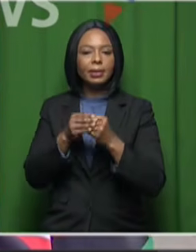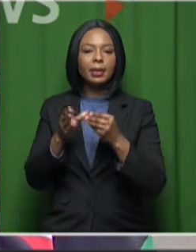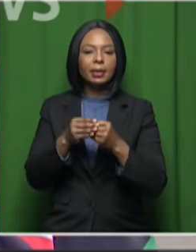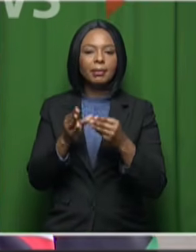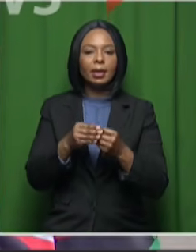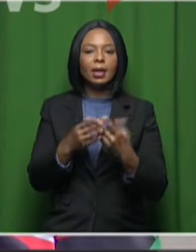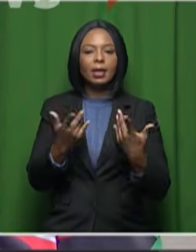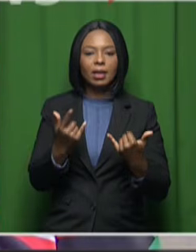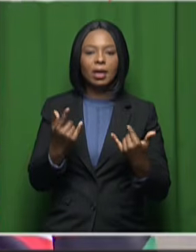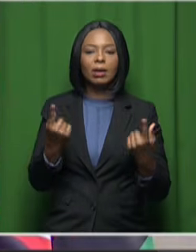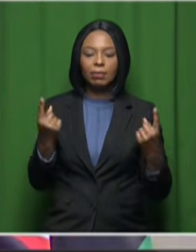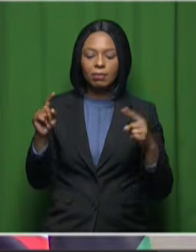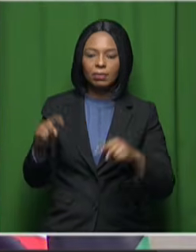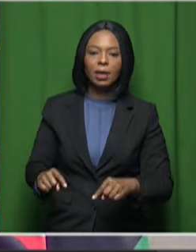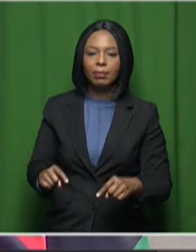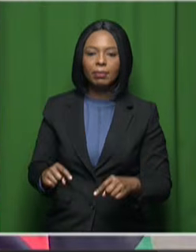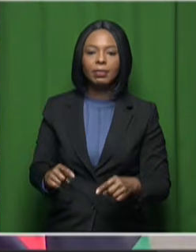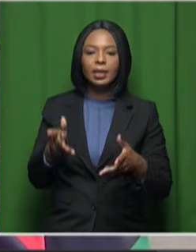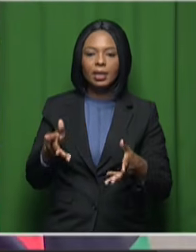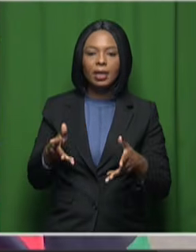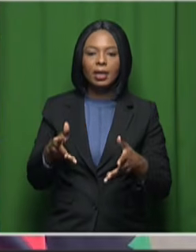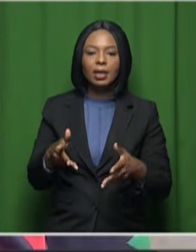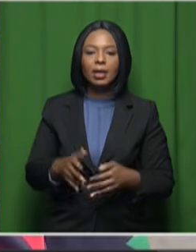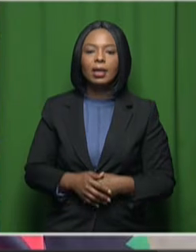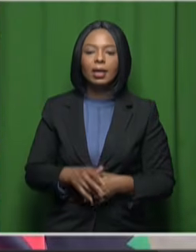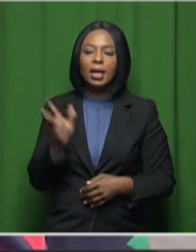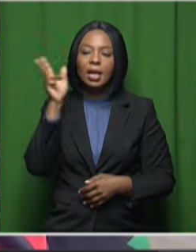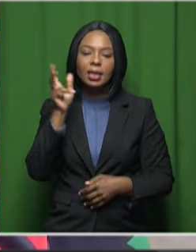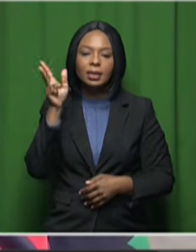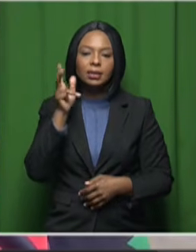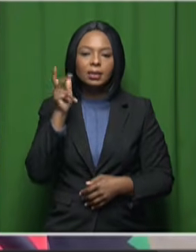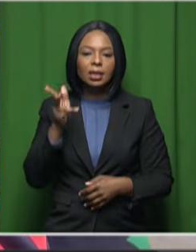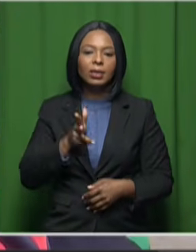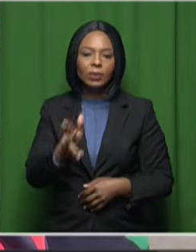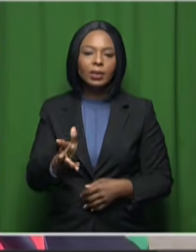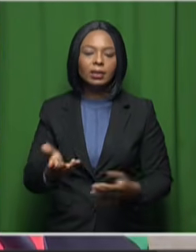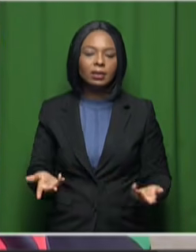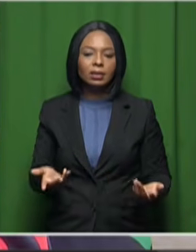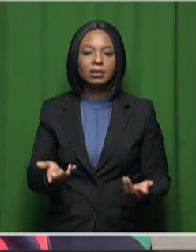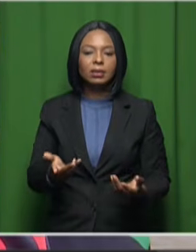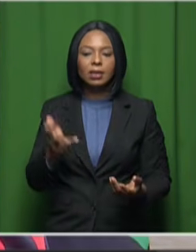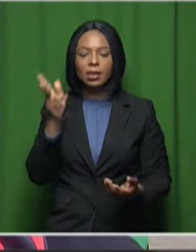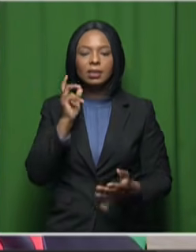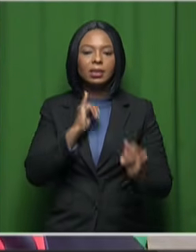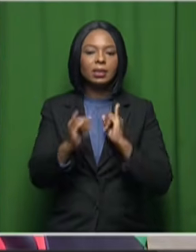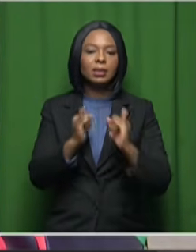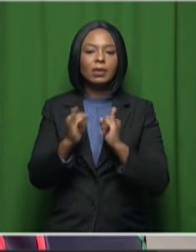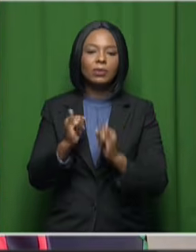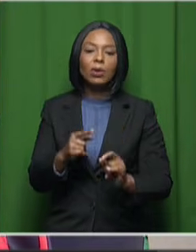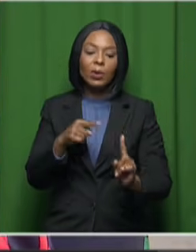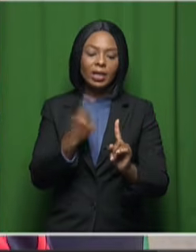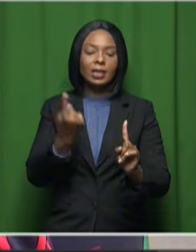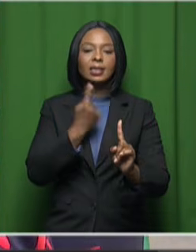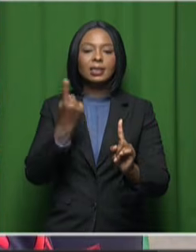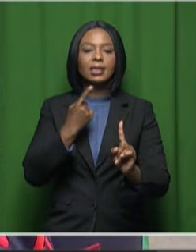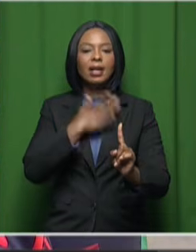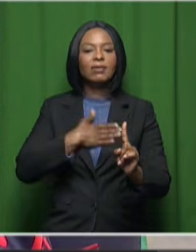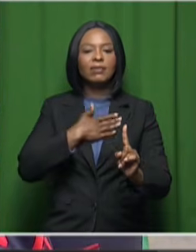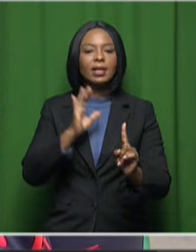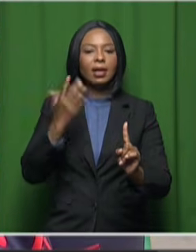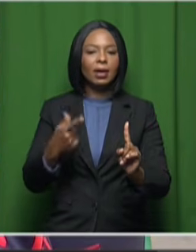I'm looking at them. They came to join us here, wanting to listen to this interview. But if you had to tell us how you feel about it, your